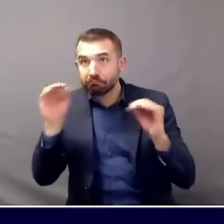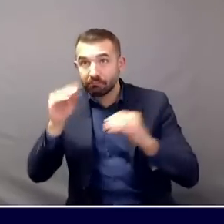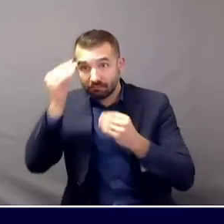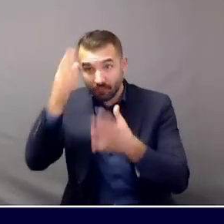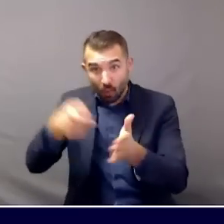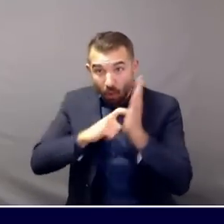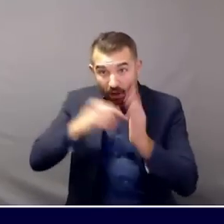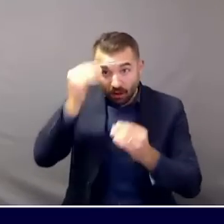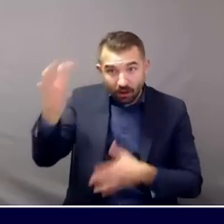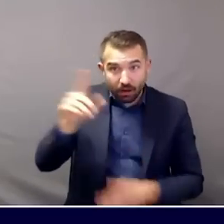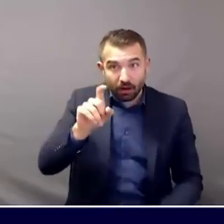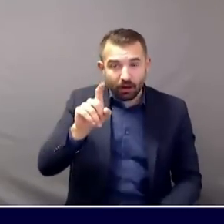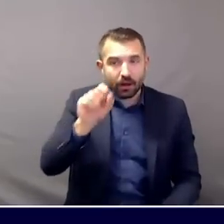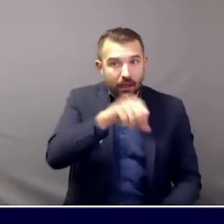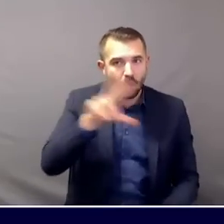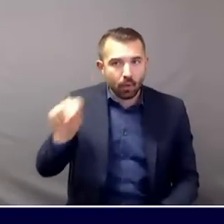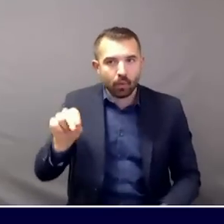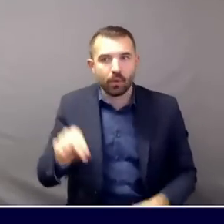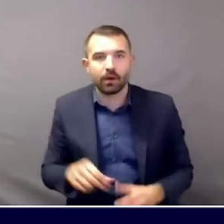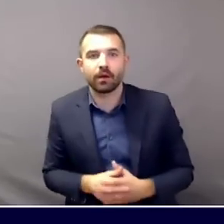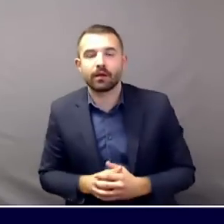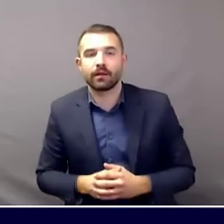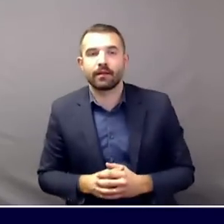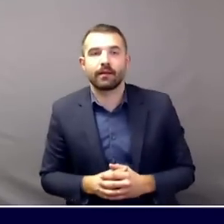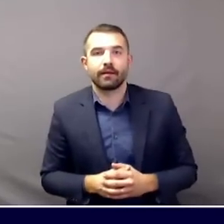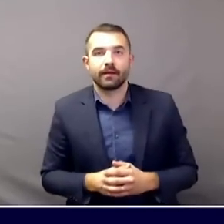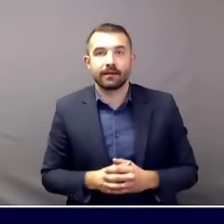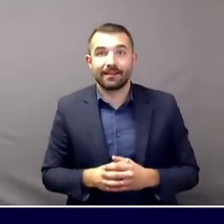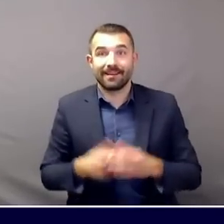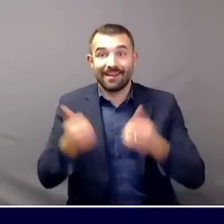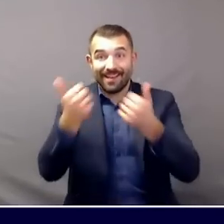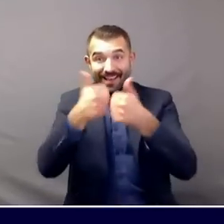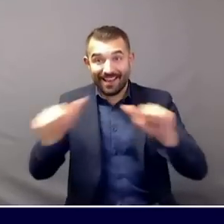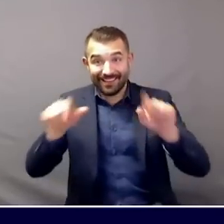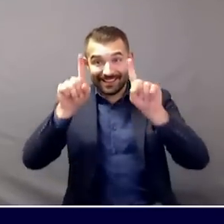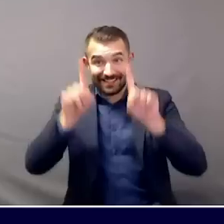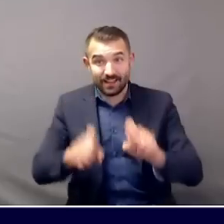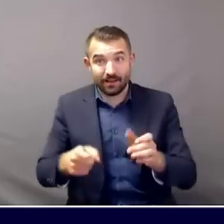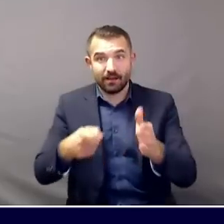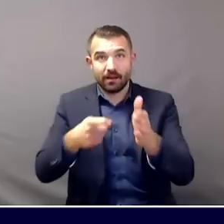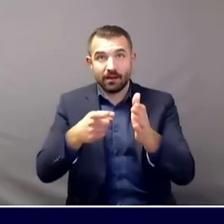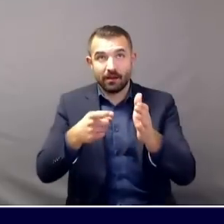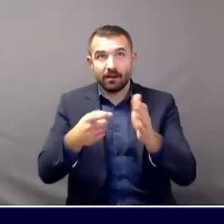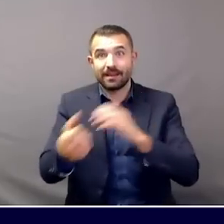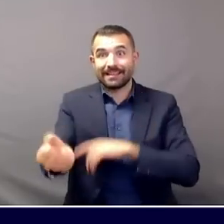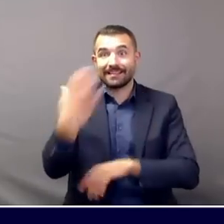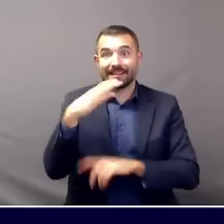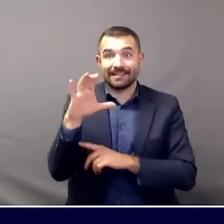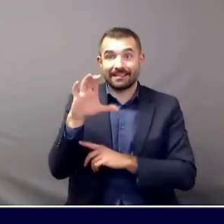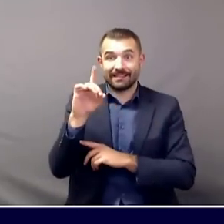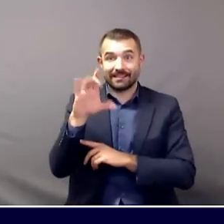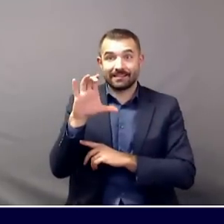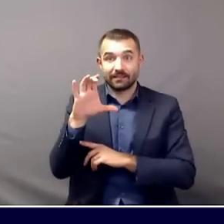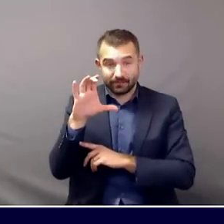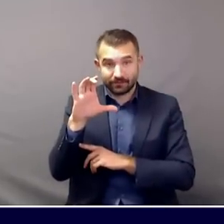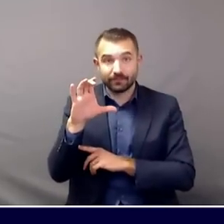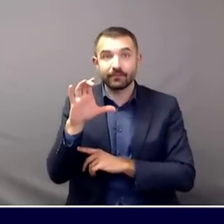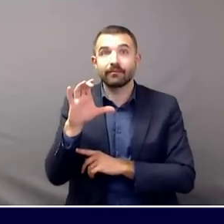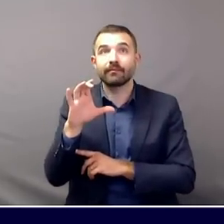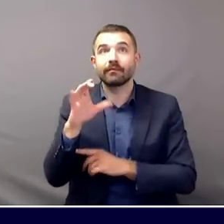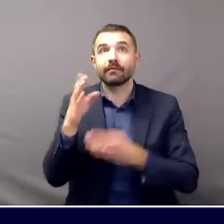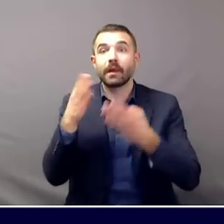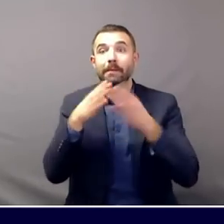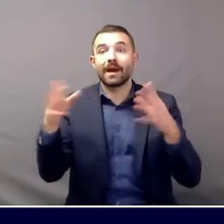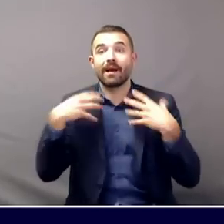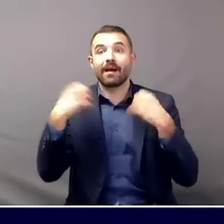to be reported as well when possible. So the obligation under kind of longstanding public health law is on